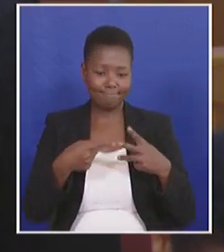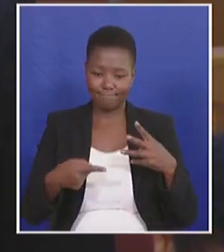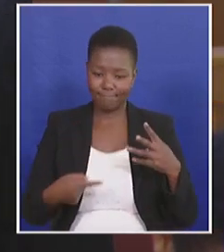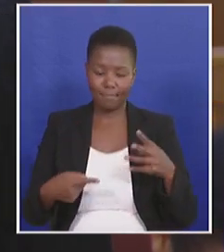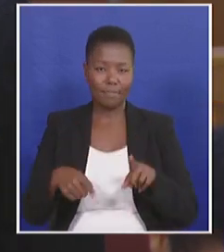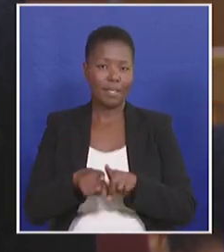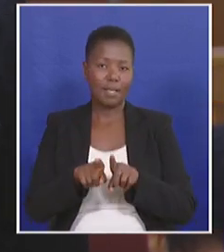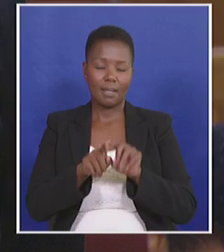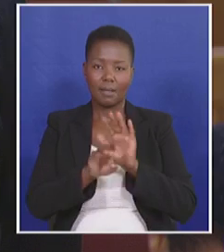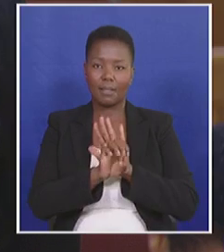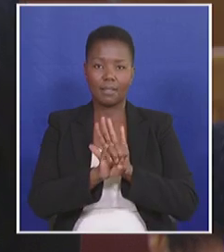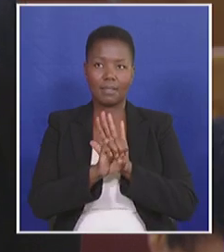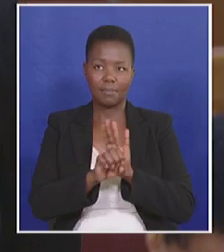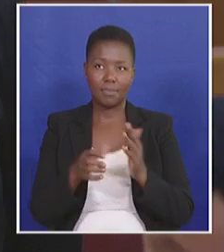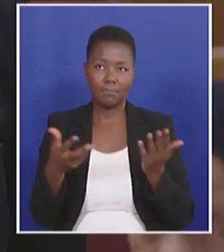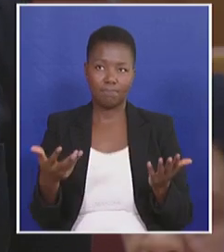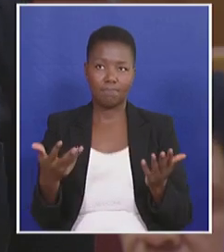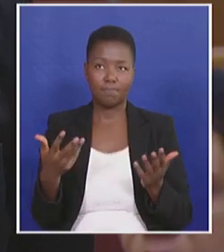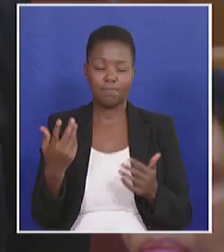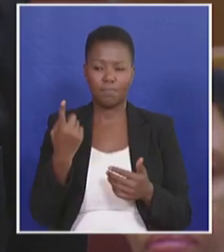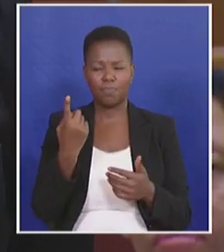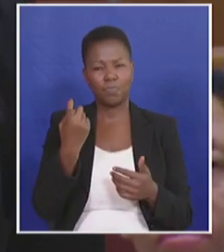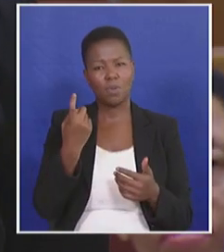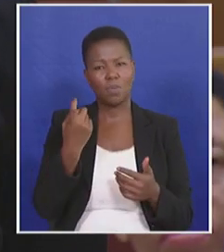you an example. One of the government